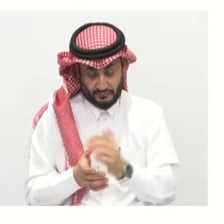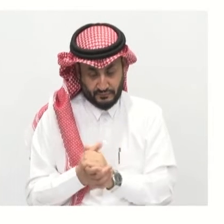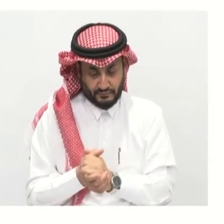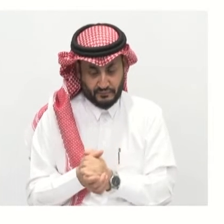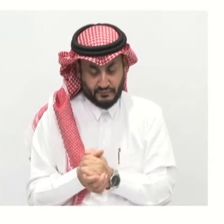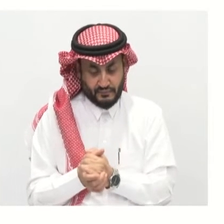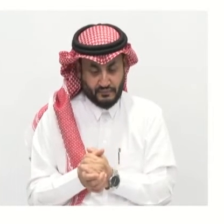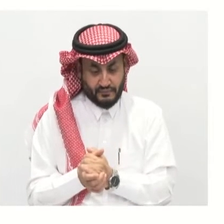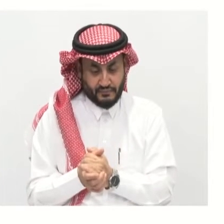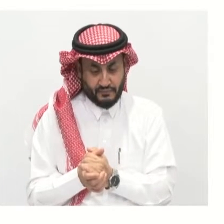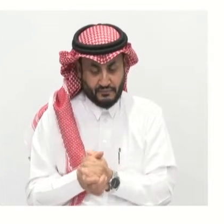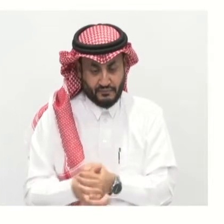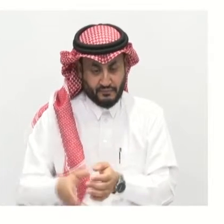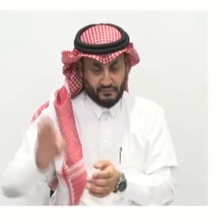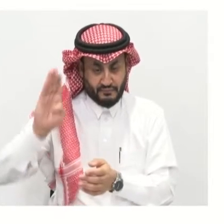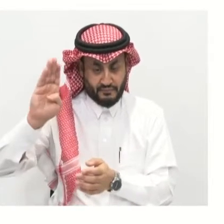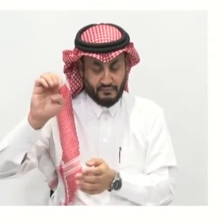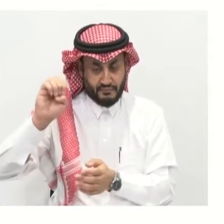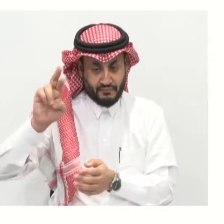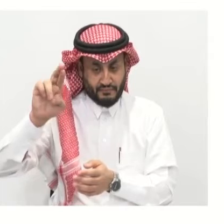this down. Bored.